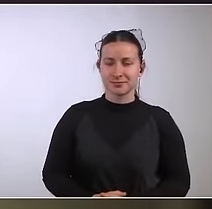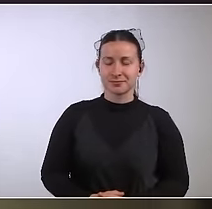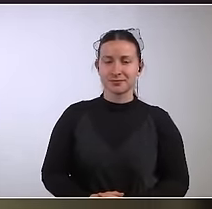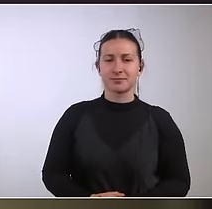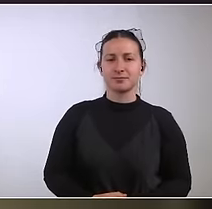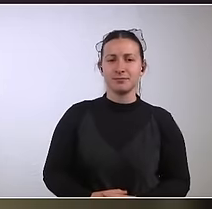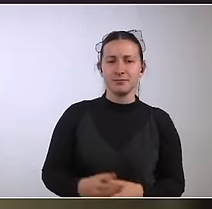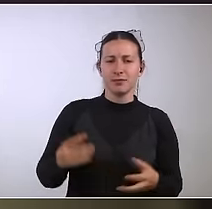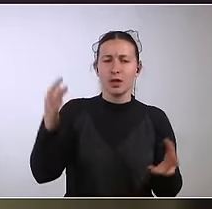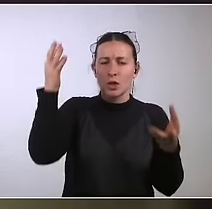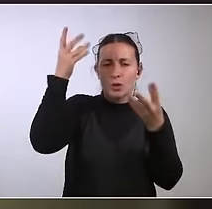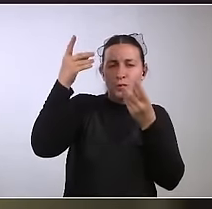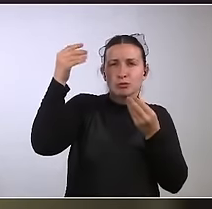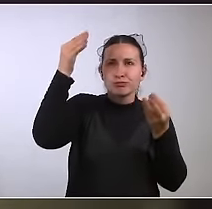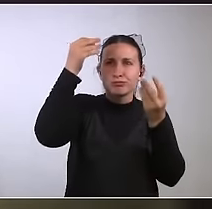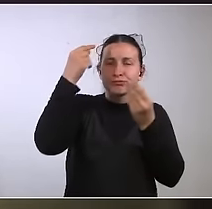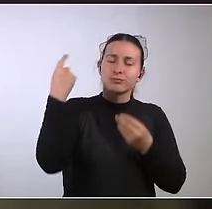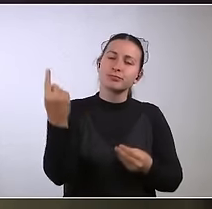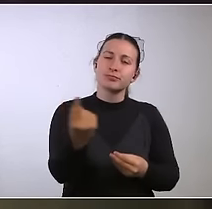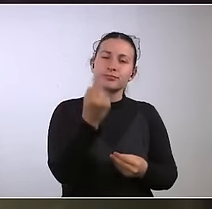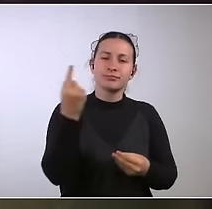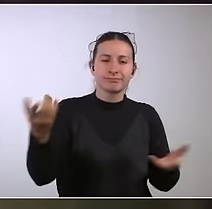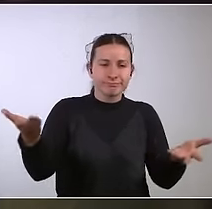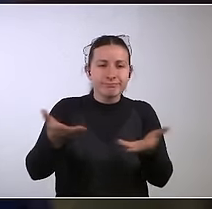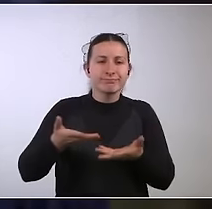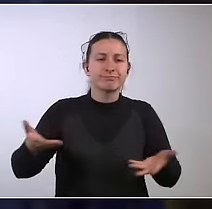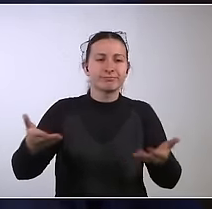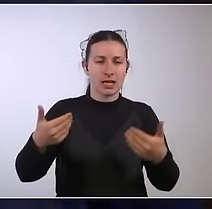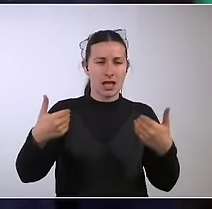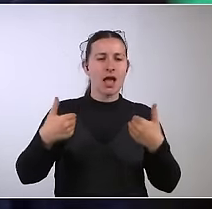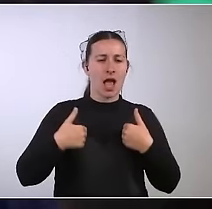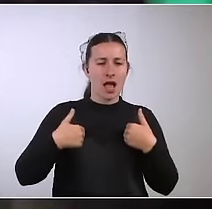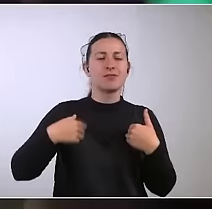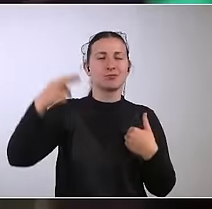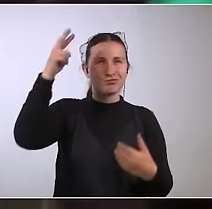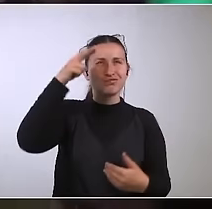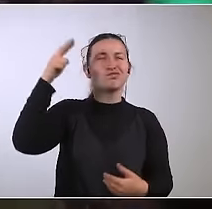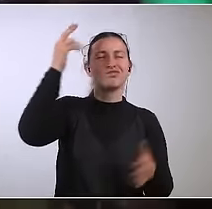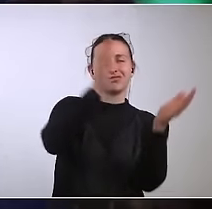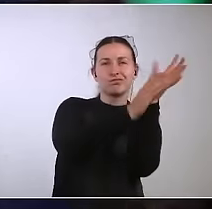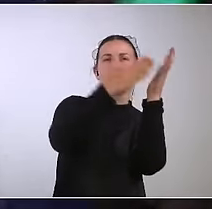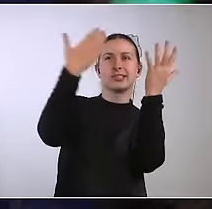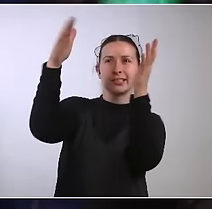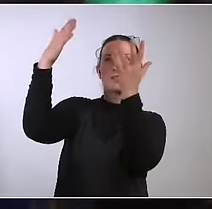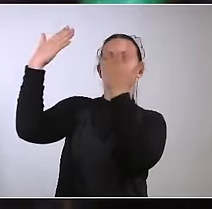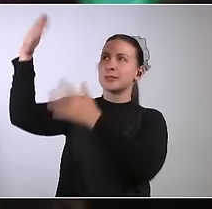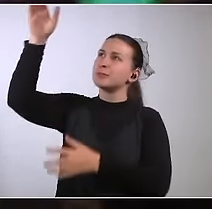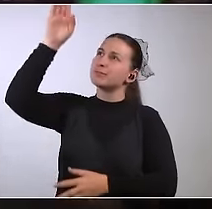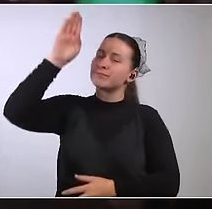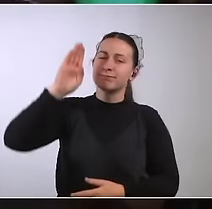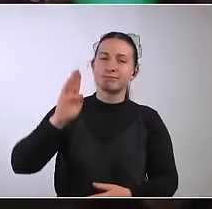I wonder if there's somebody here tonight that's got a reason to praise him.